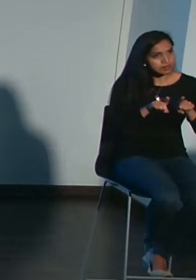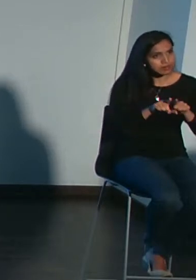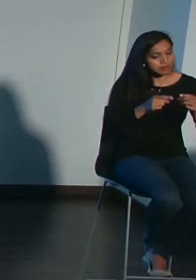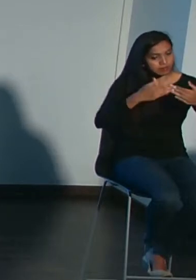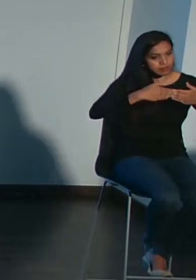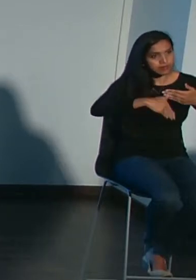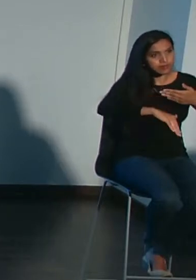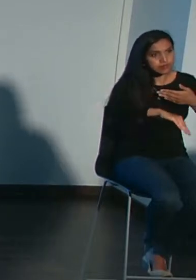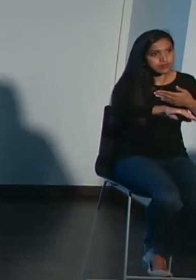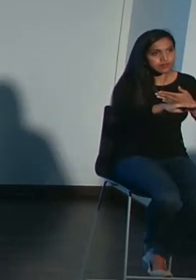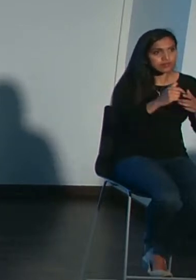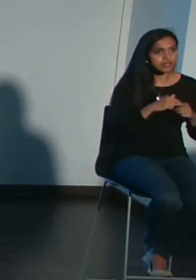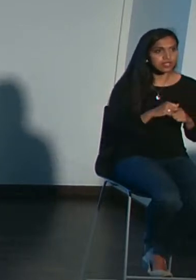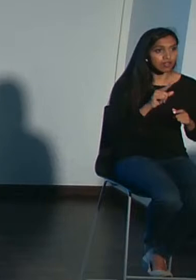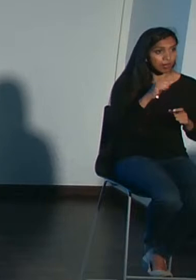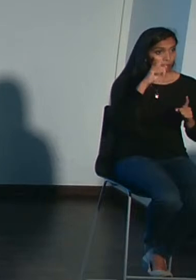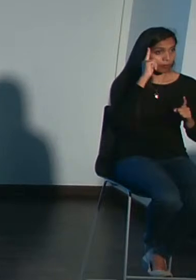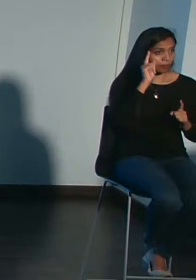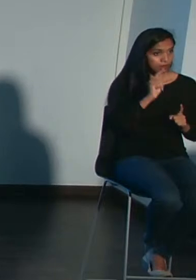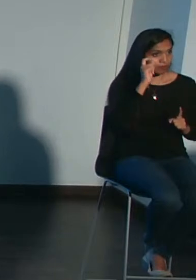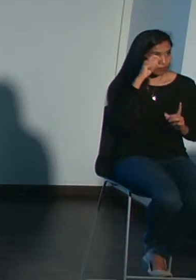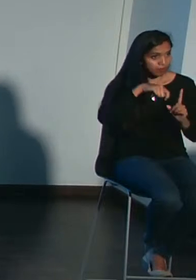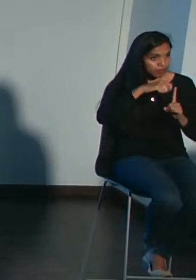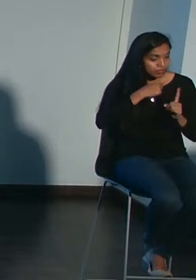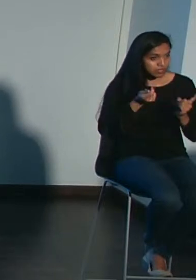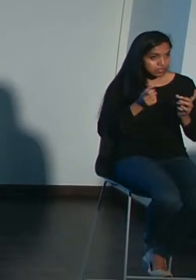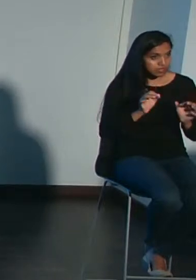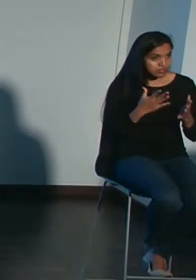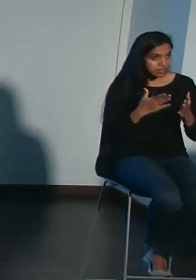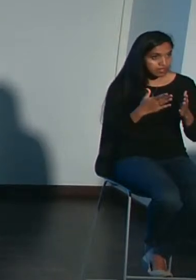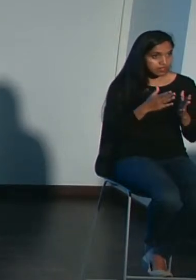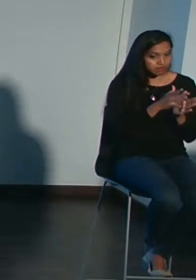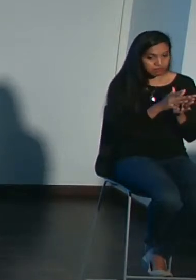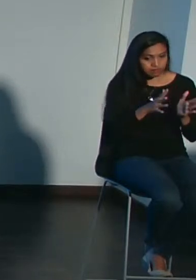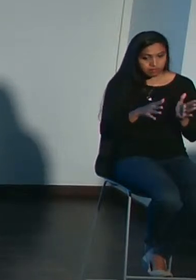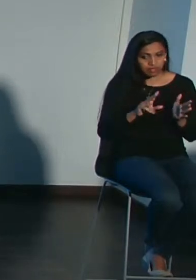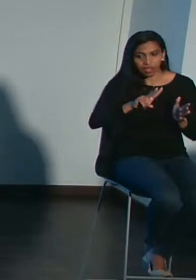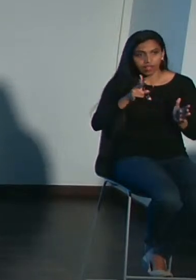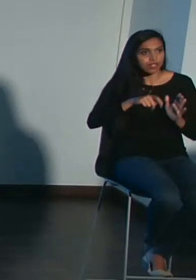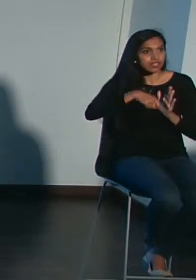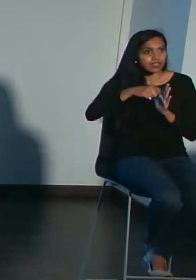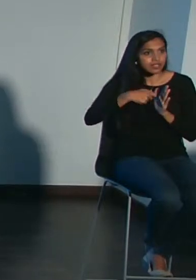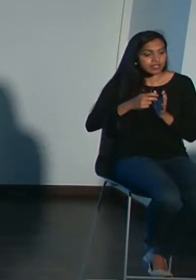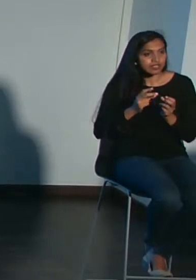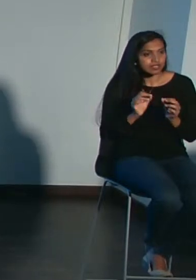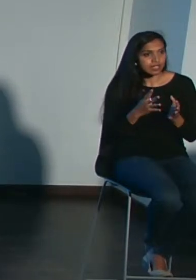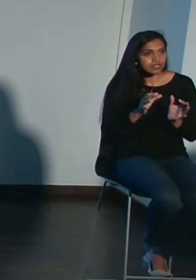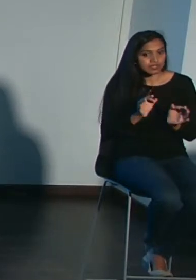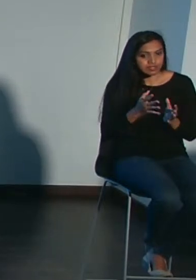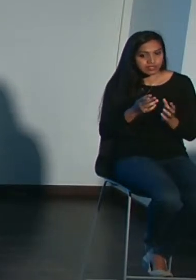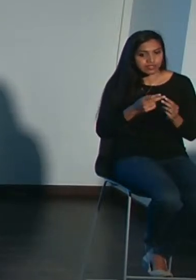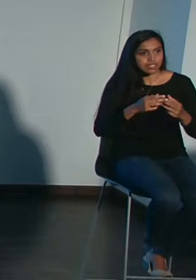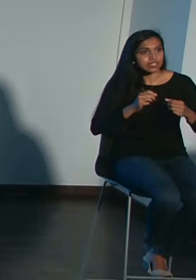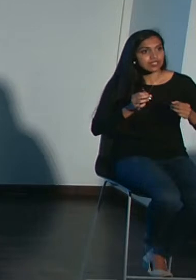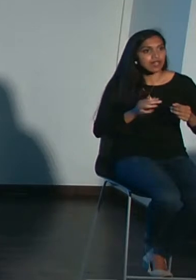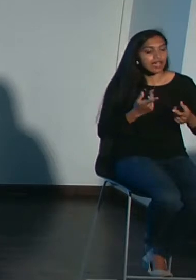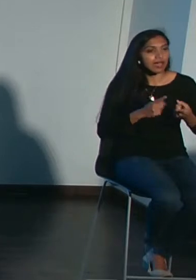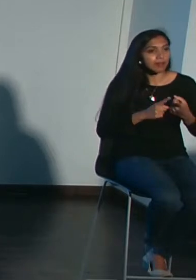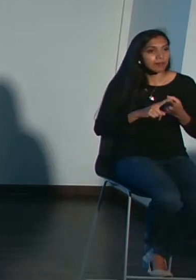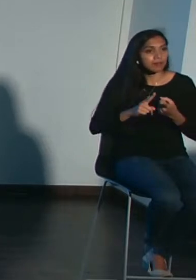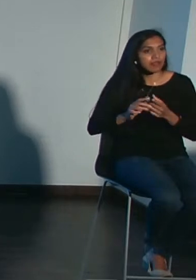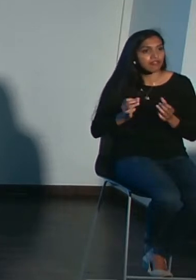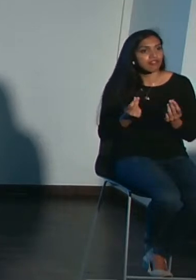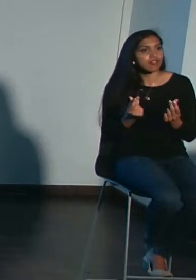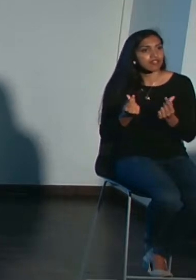and you're just finishing one project and then the next one is already starting. So this moment of doubt then eventually exists more